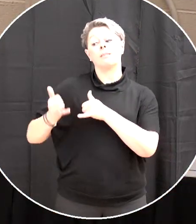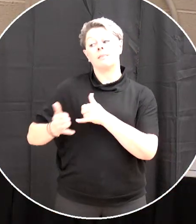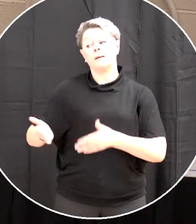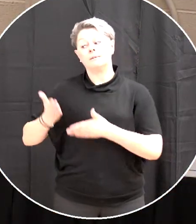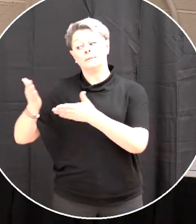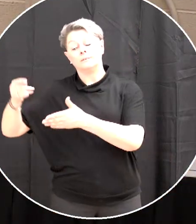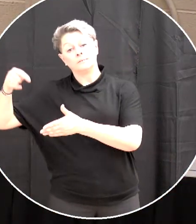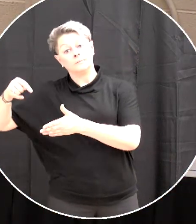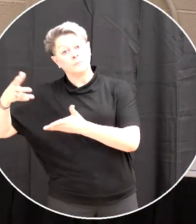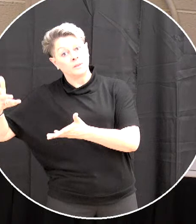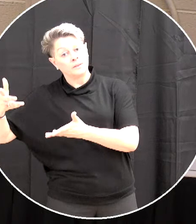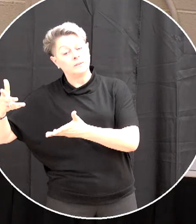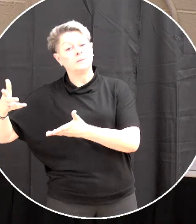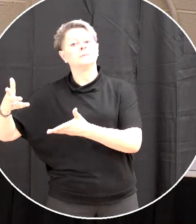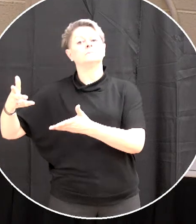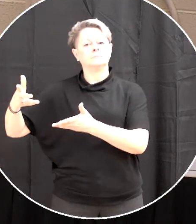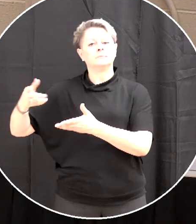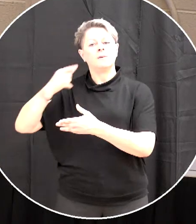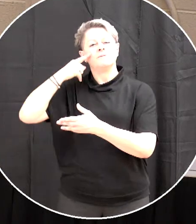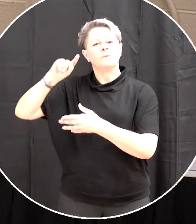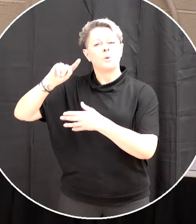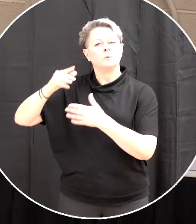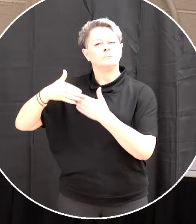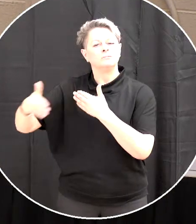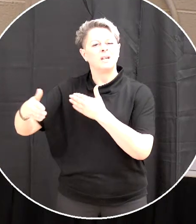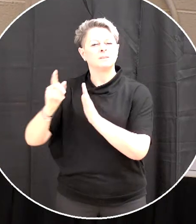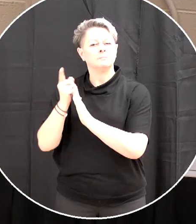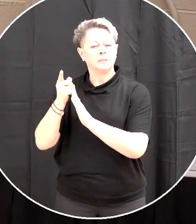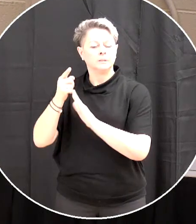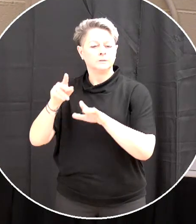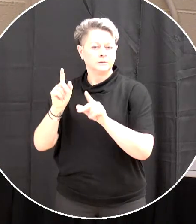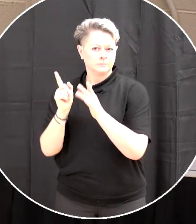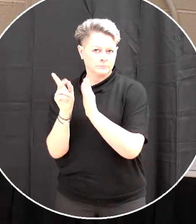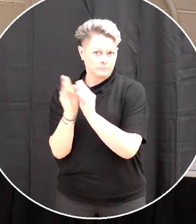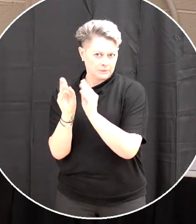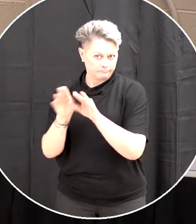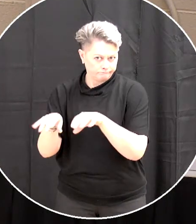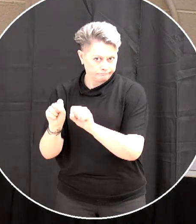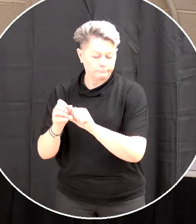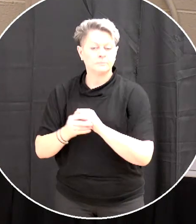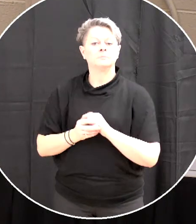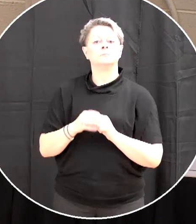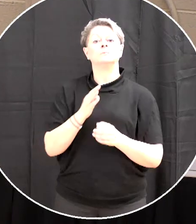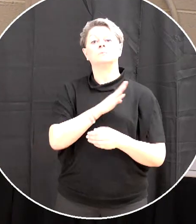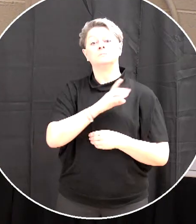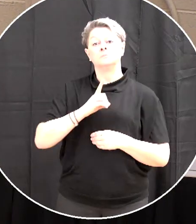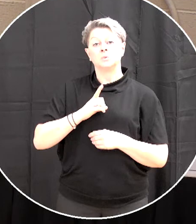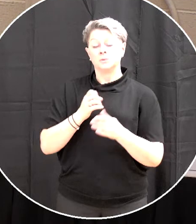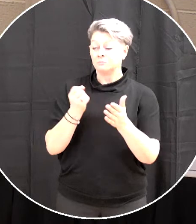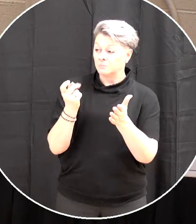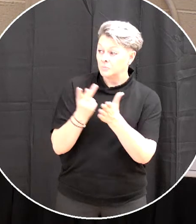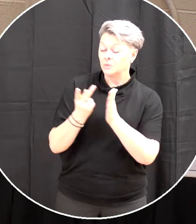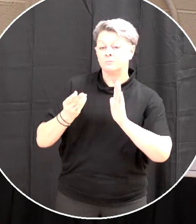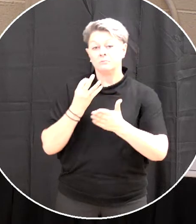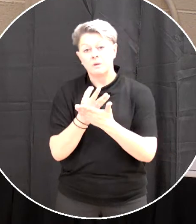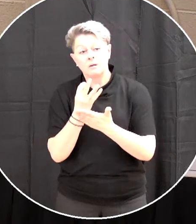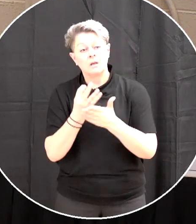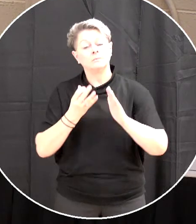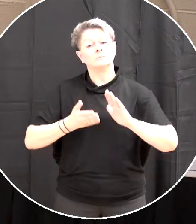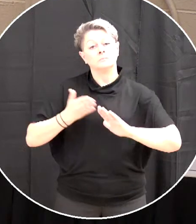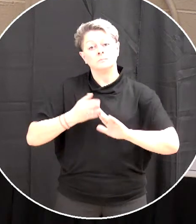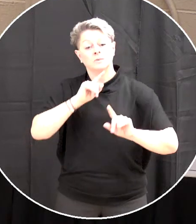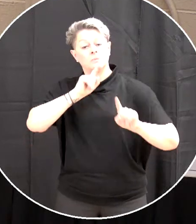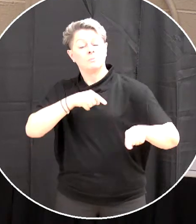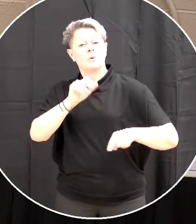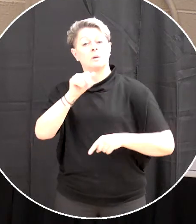blanket recommendation covering the rest of the minutes of the meeting. The board approved the Finance and Operations Committee report of April the